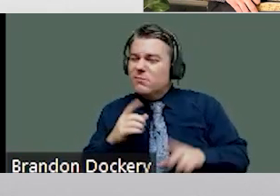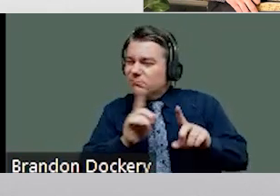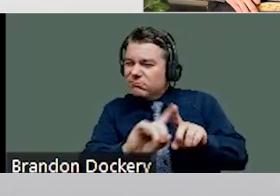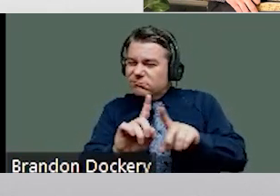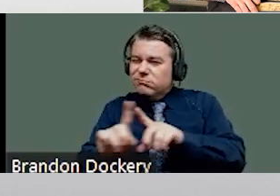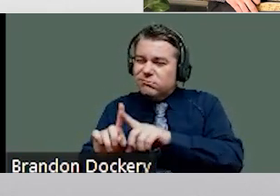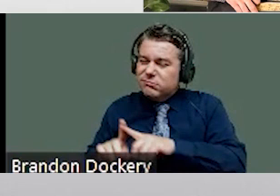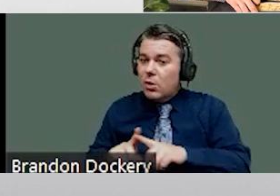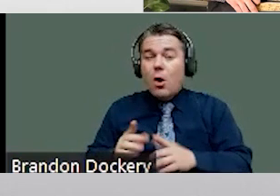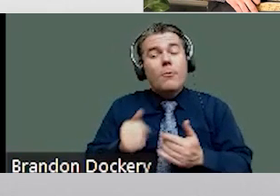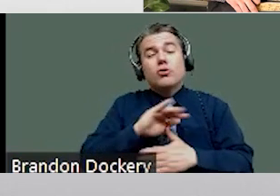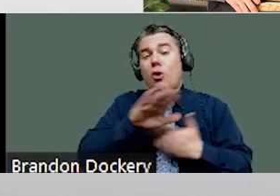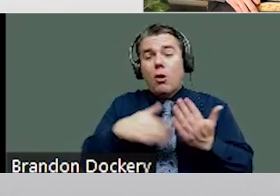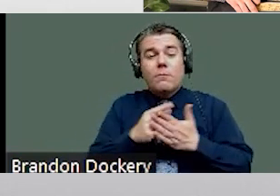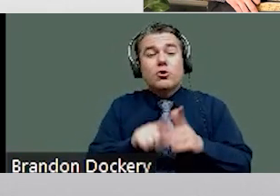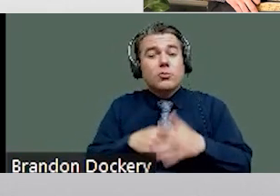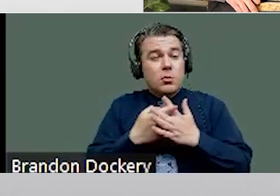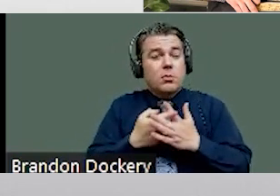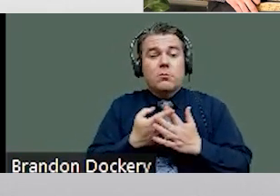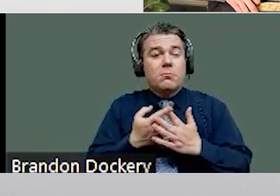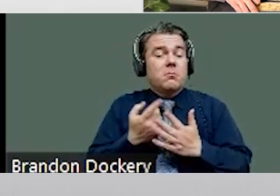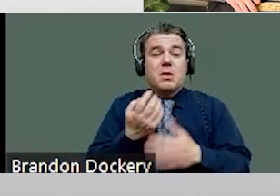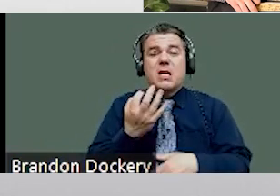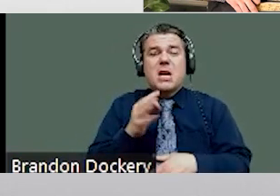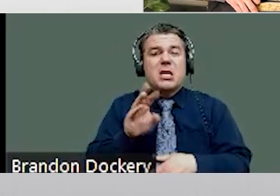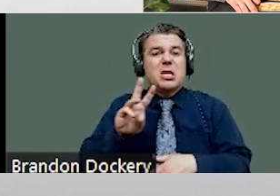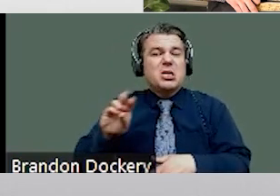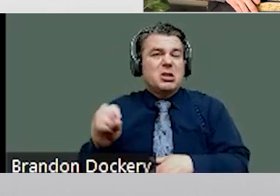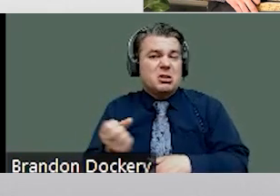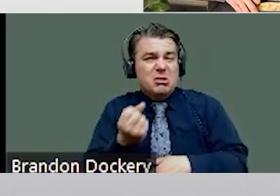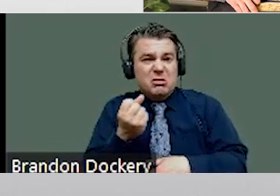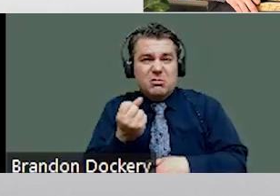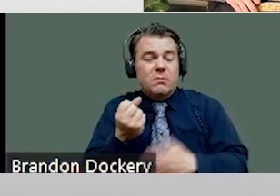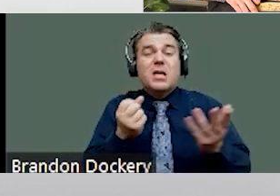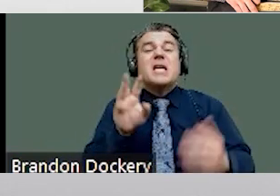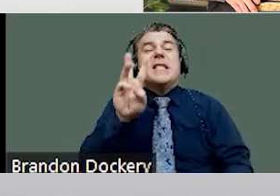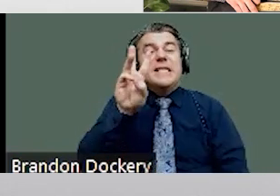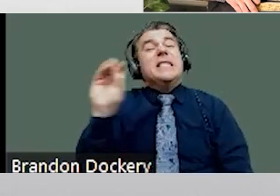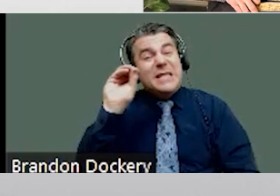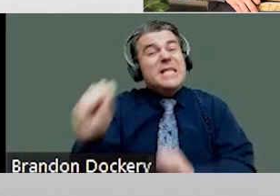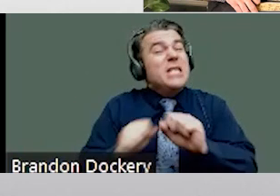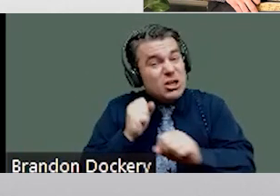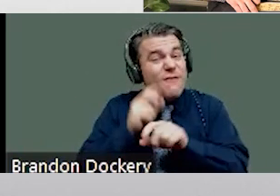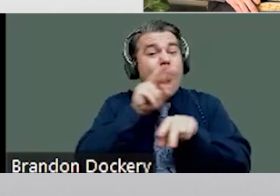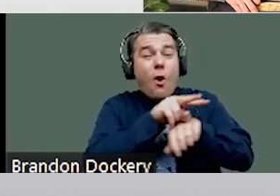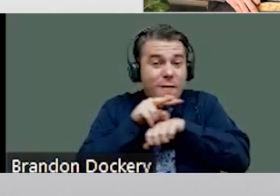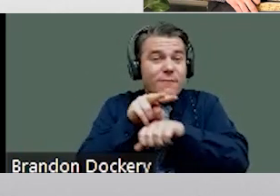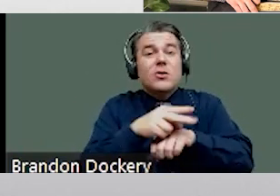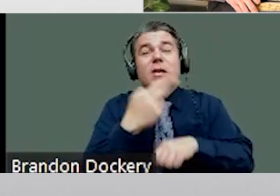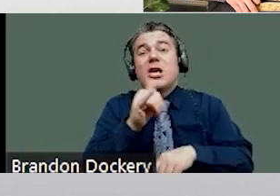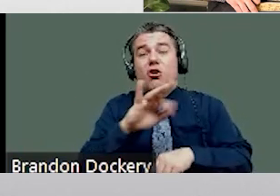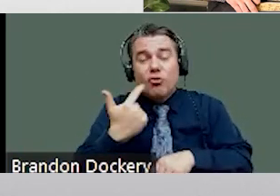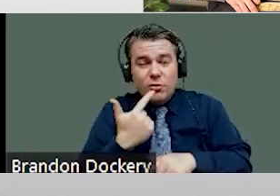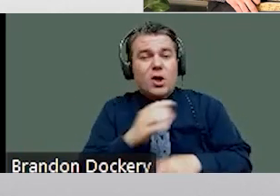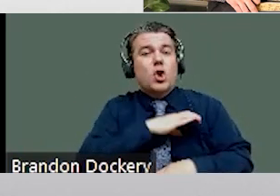them, and these start really early 60s. So we're talking 60 years of oversight and hearings